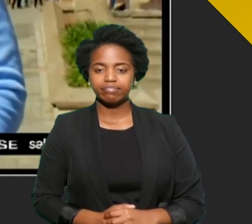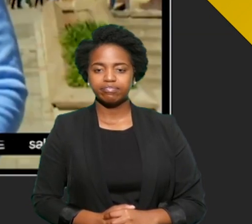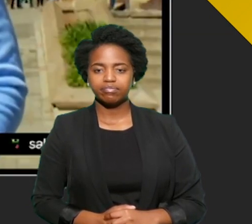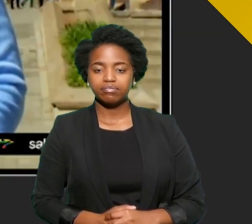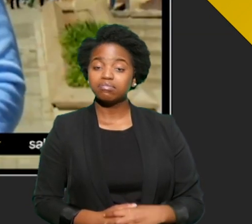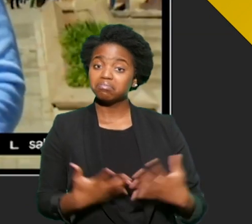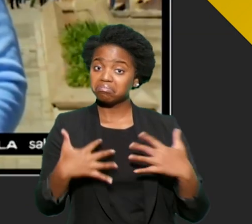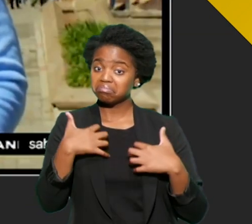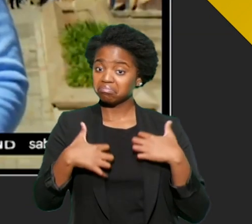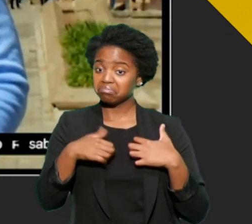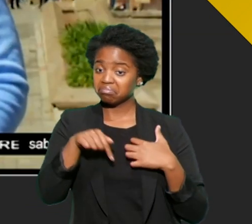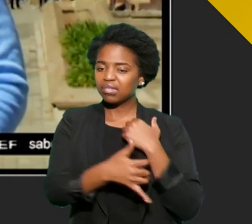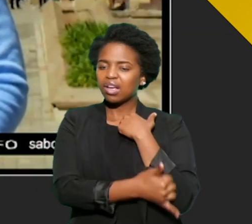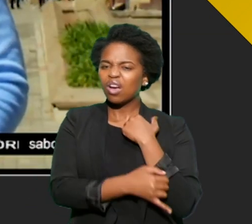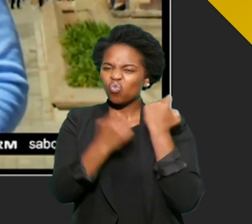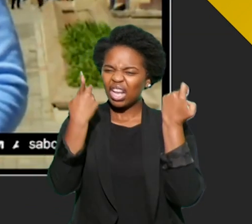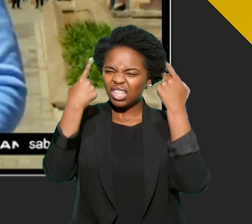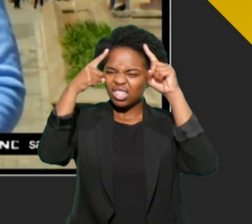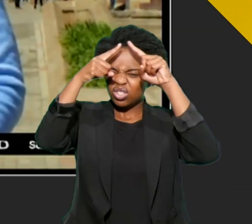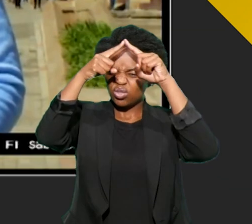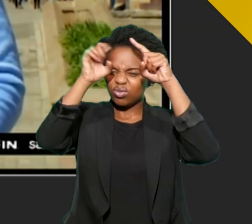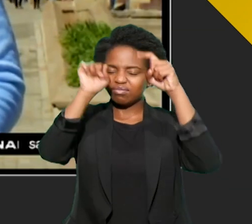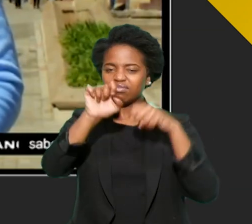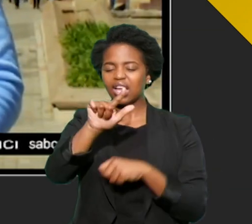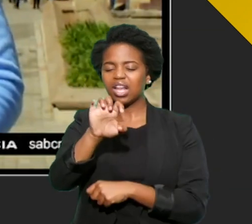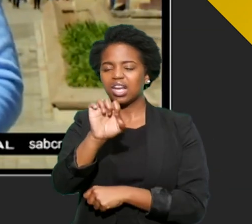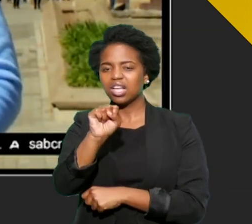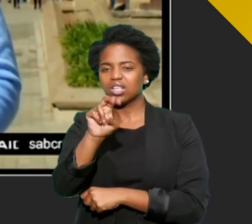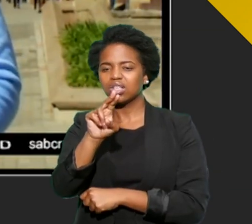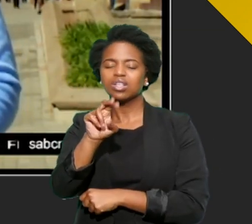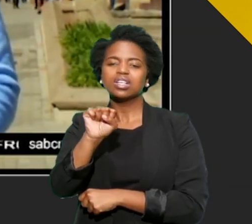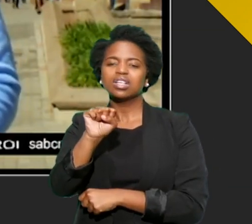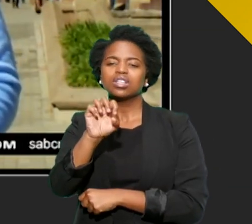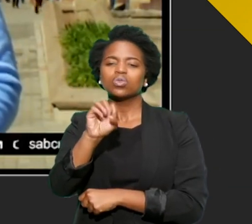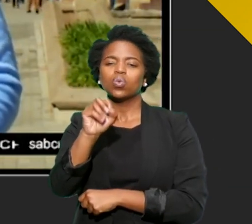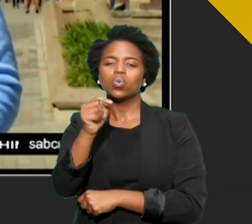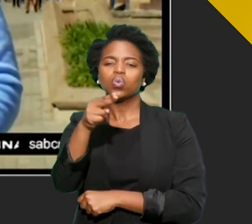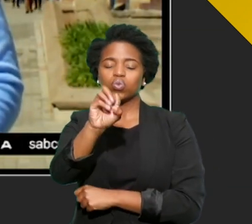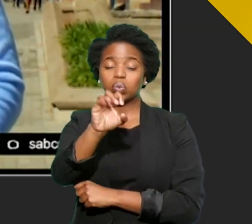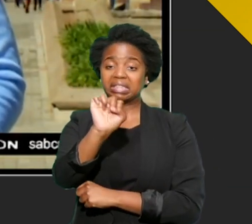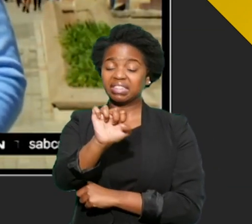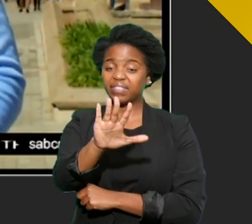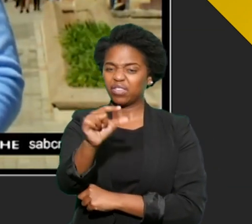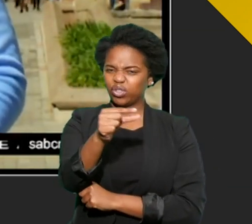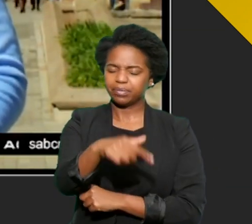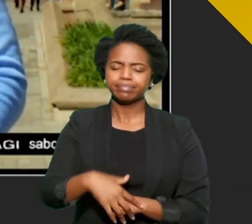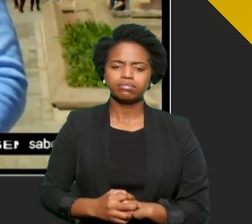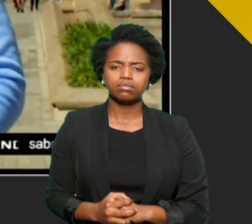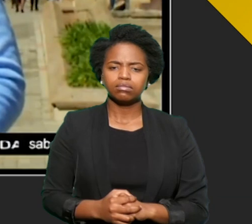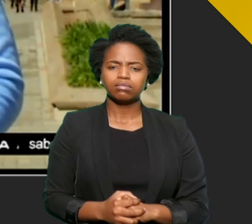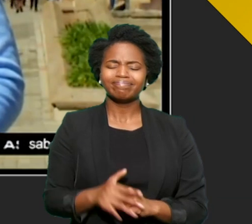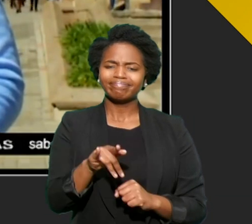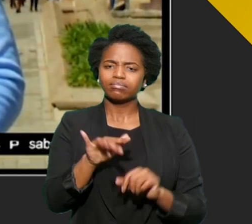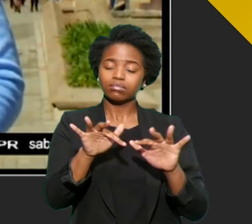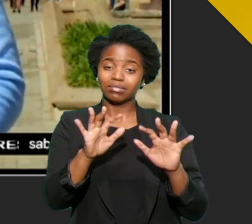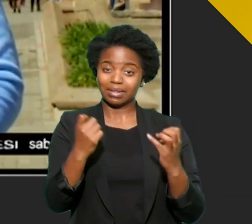It's exciting times for a small, tiny mountain kingdom as Lesotho switches on the 5th generation network. What Basotho will